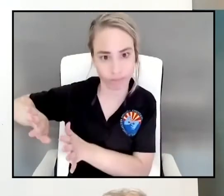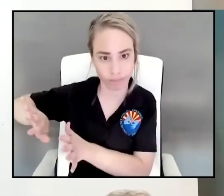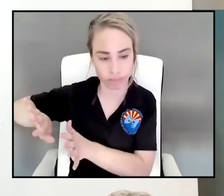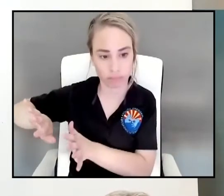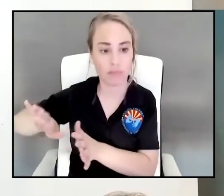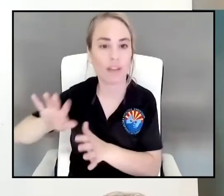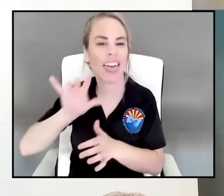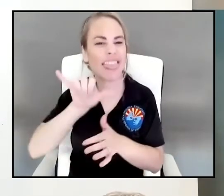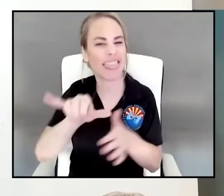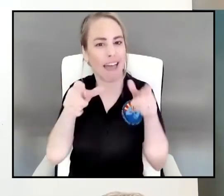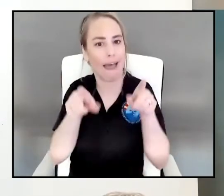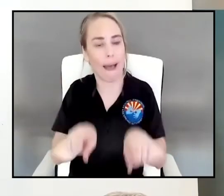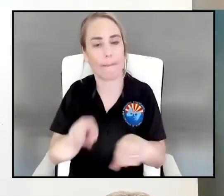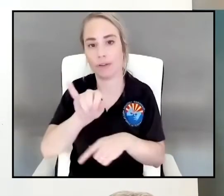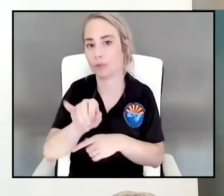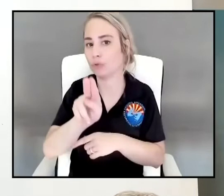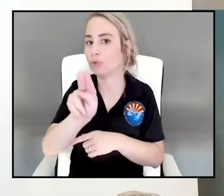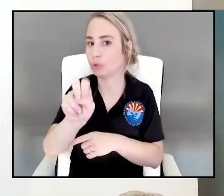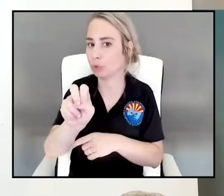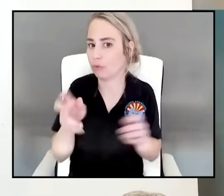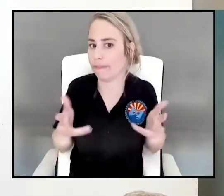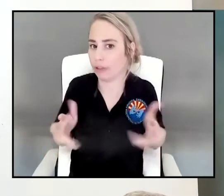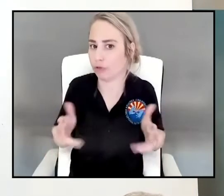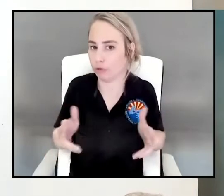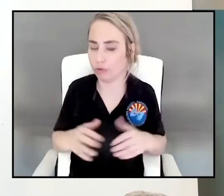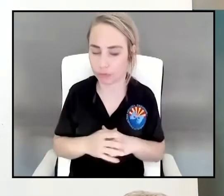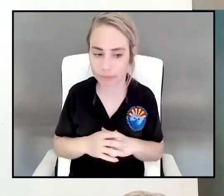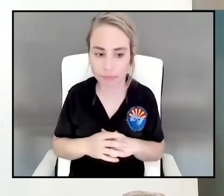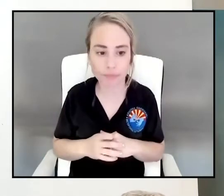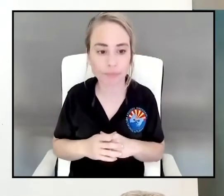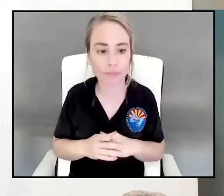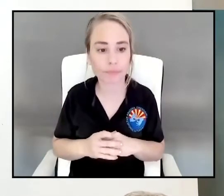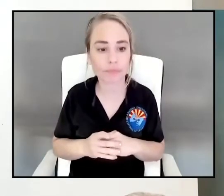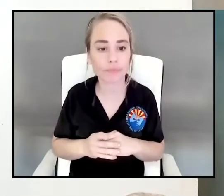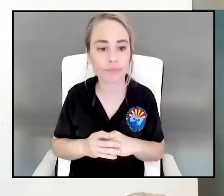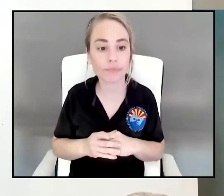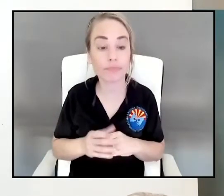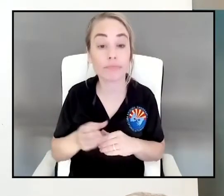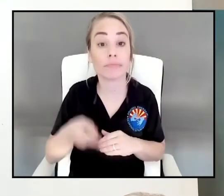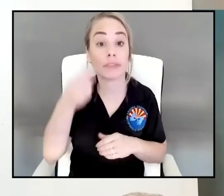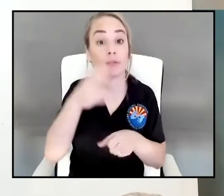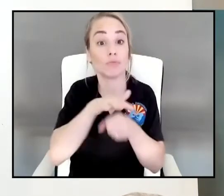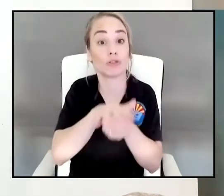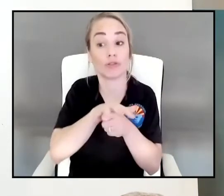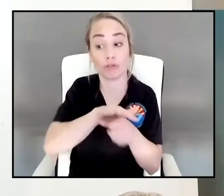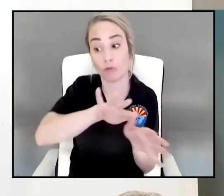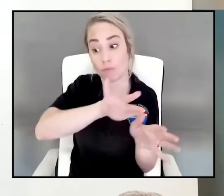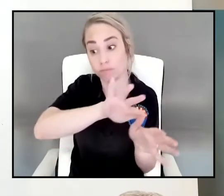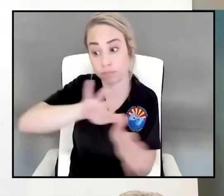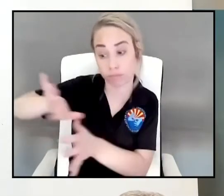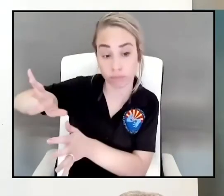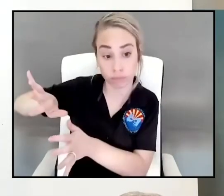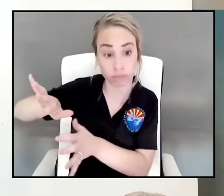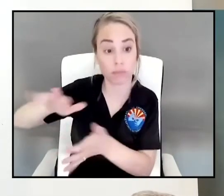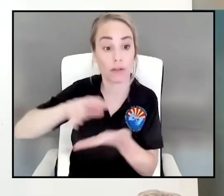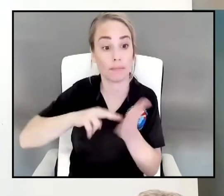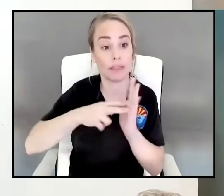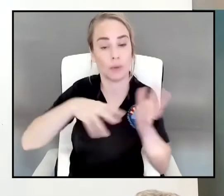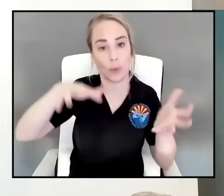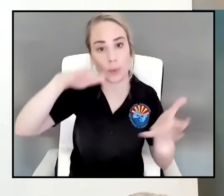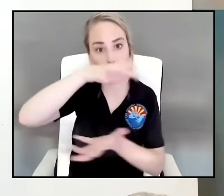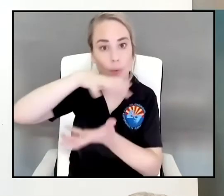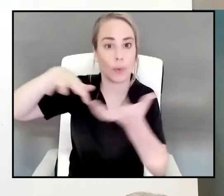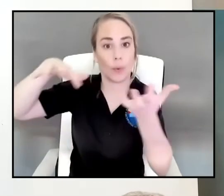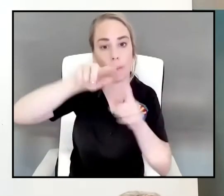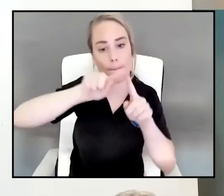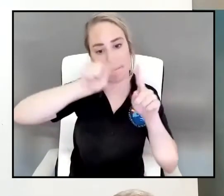June, a weather map taken from early June. So you see with that high pressure there's circulation is clockwise around a high, and that brings moisture